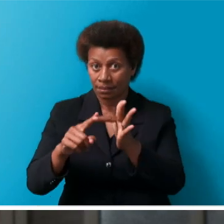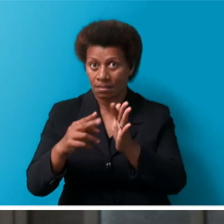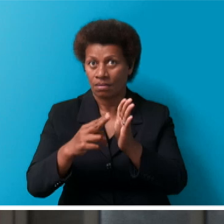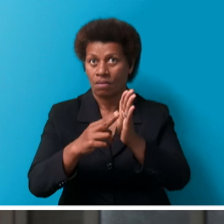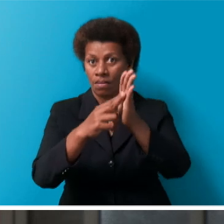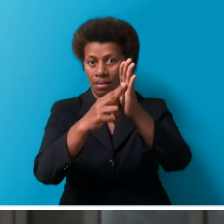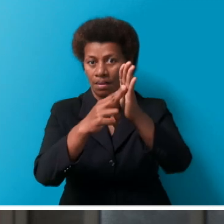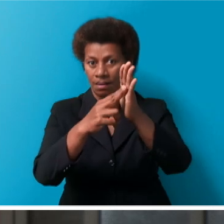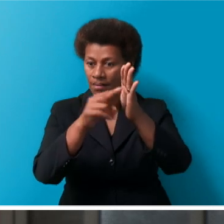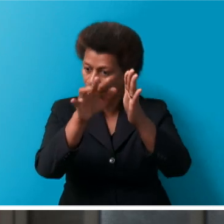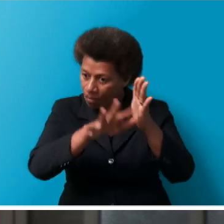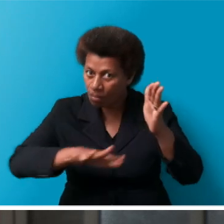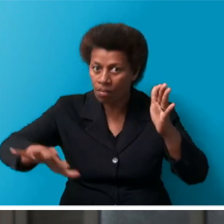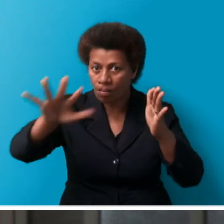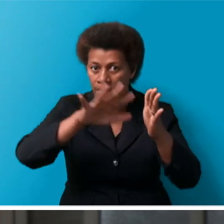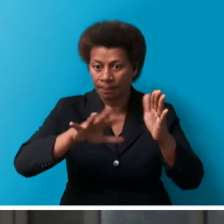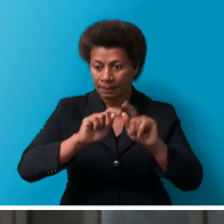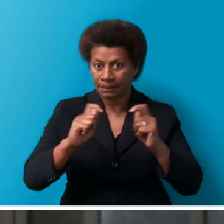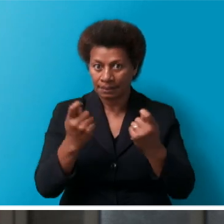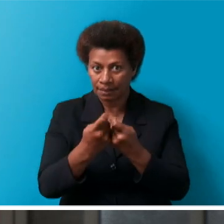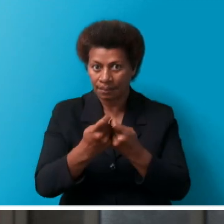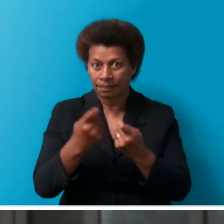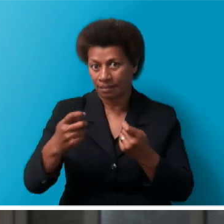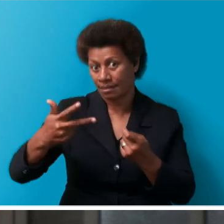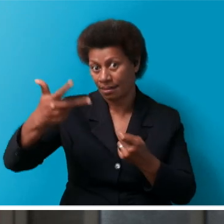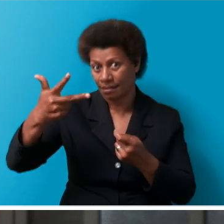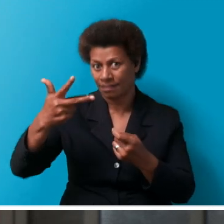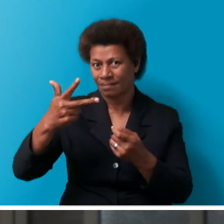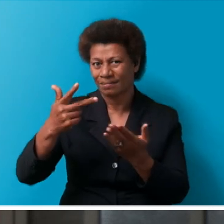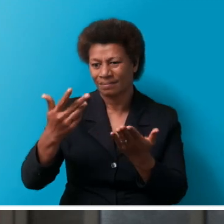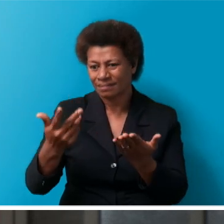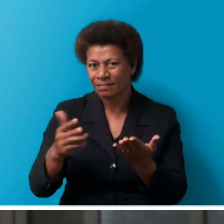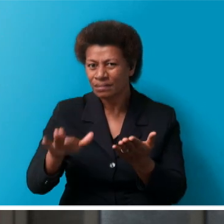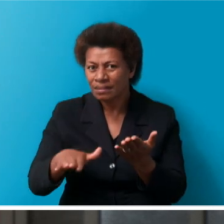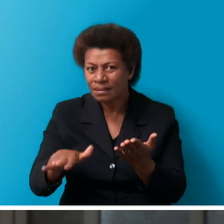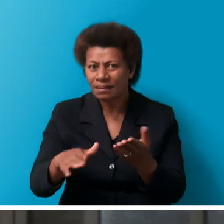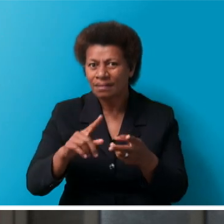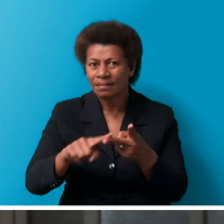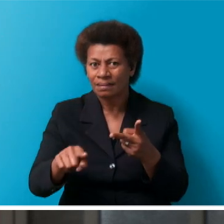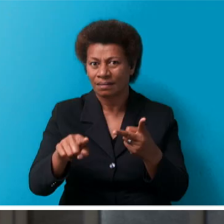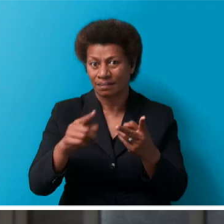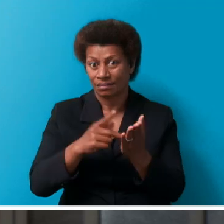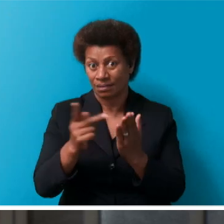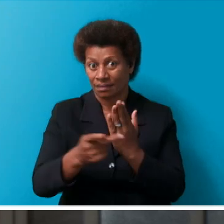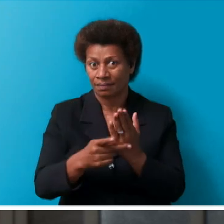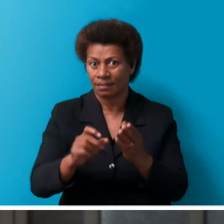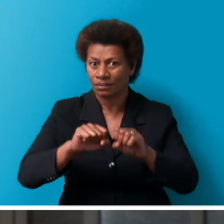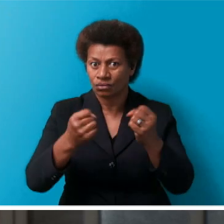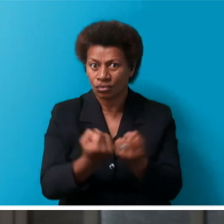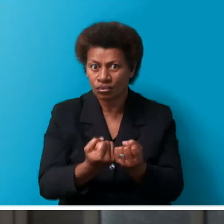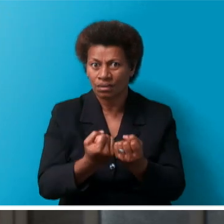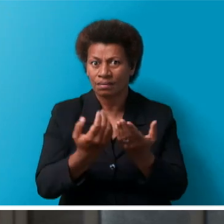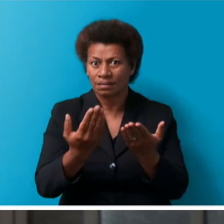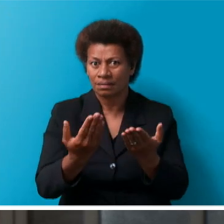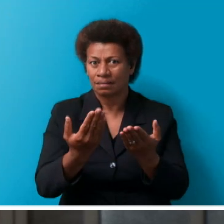in this financial year is monitoring 8 poverty alleviation programs, namely Social Pension Scheme, Family